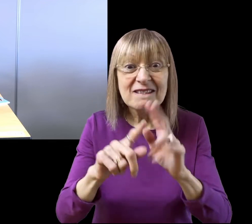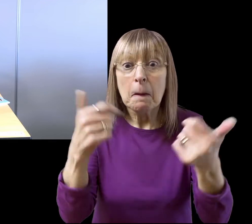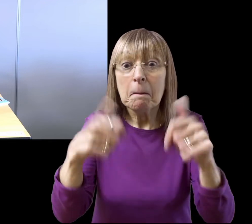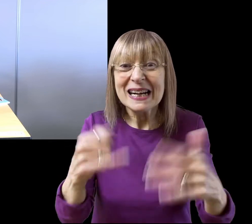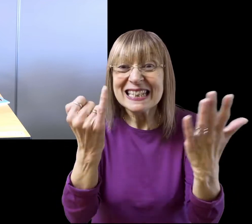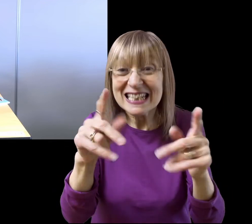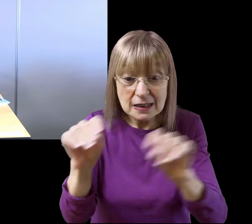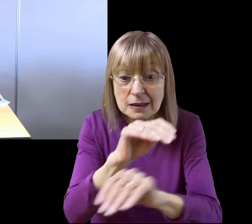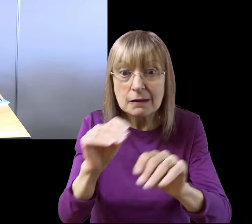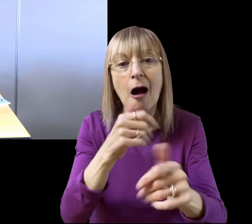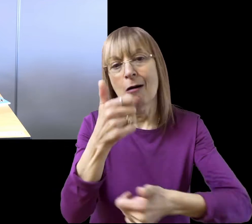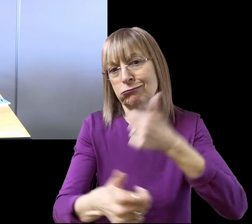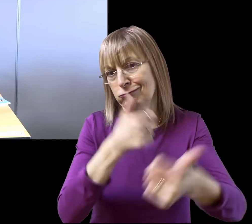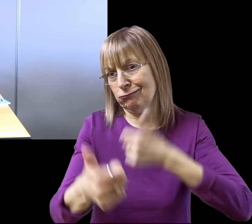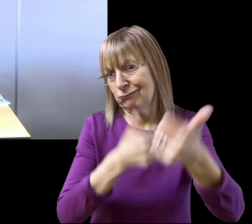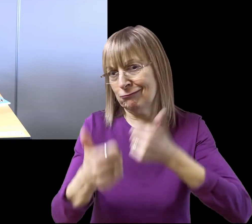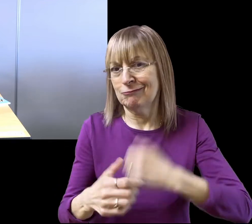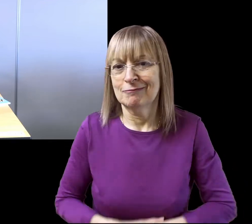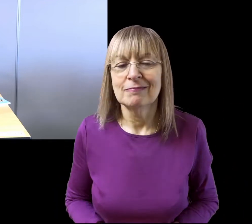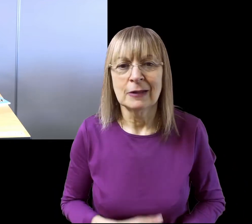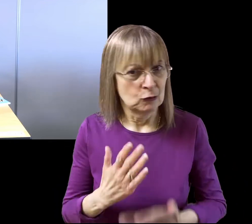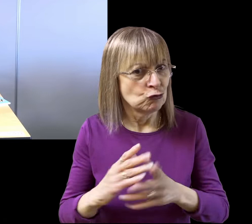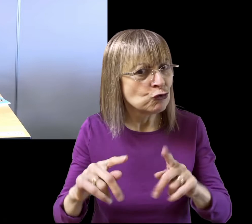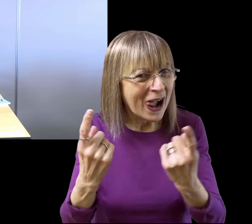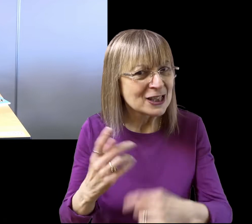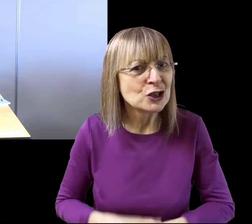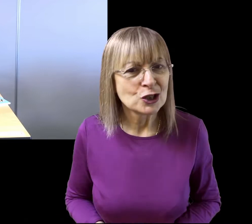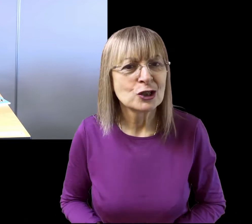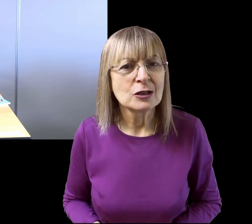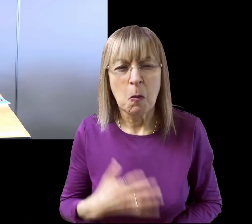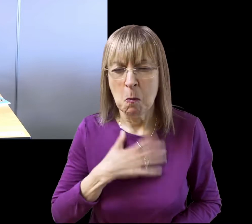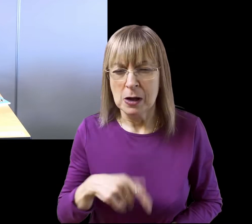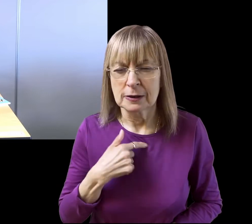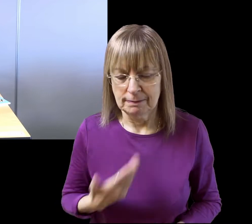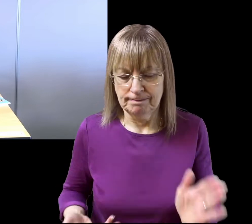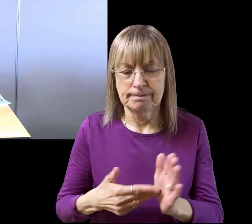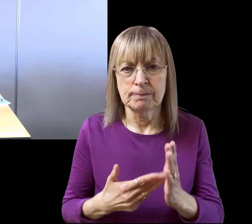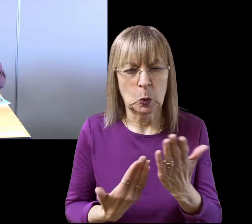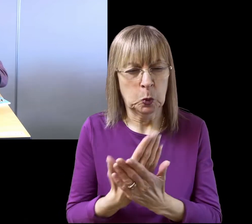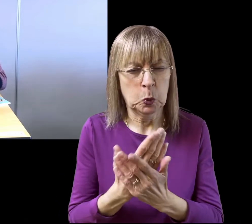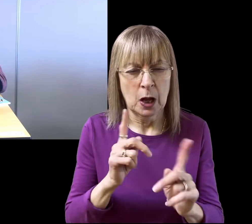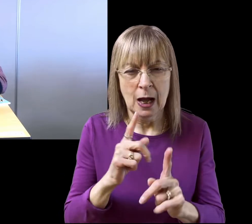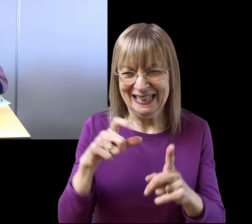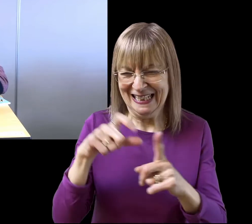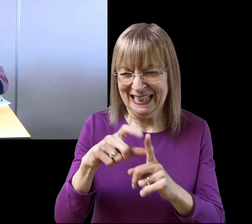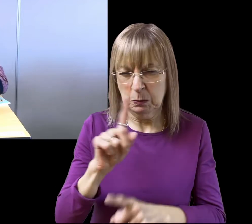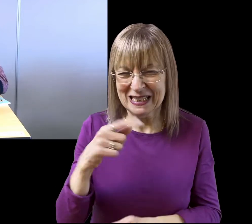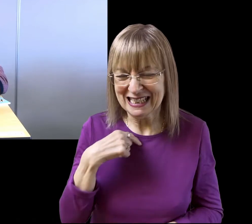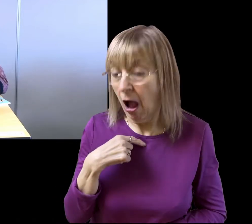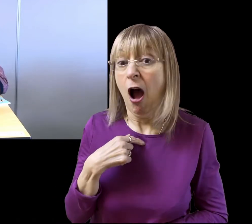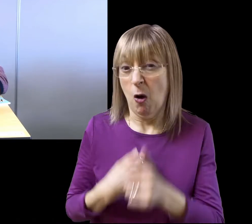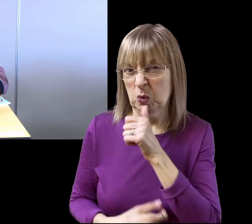altogether, 6 ways. Very well done if you got 6 ways. Now here's a real challenge.